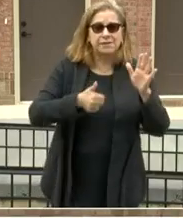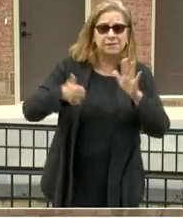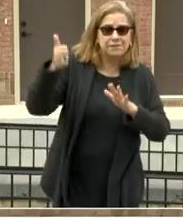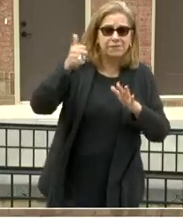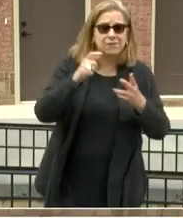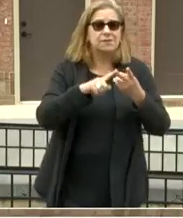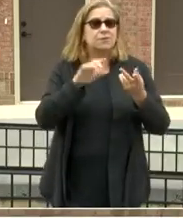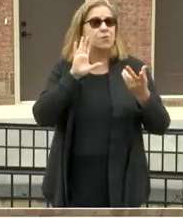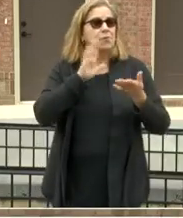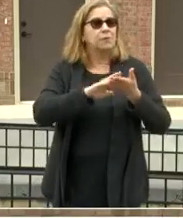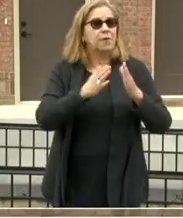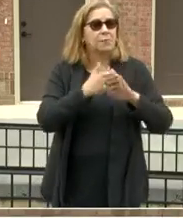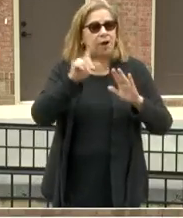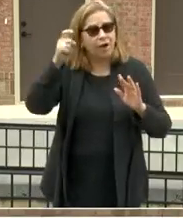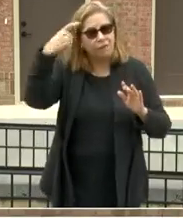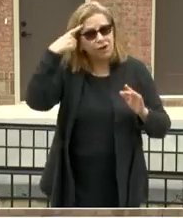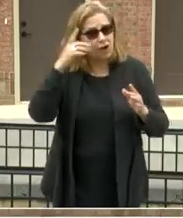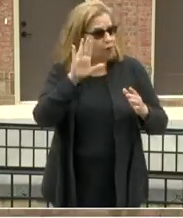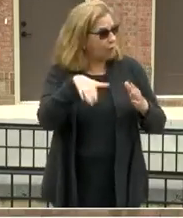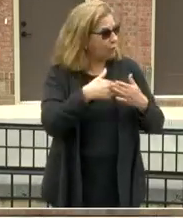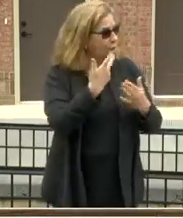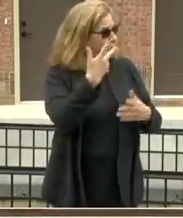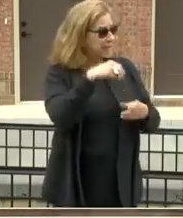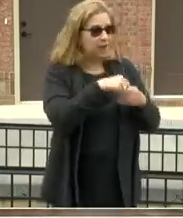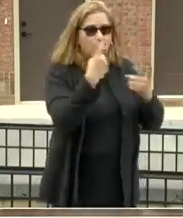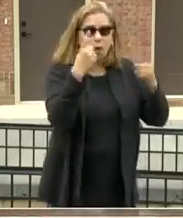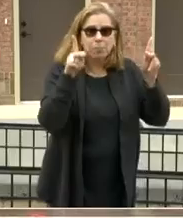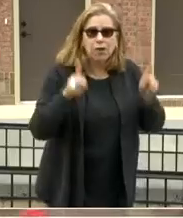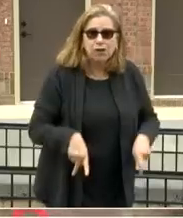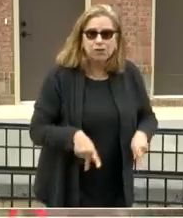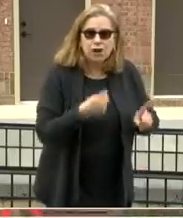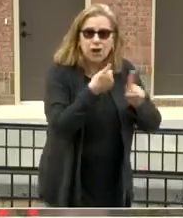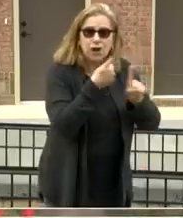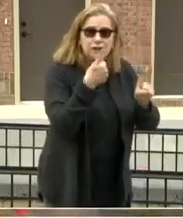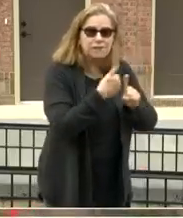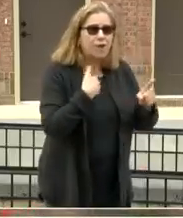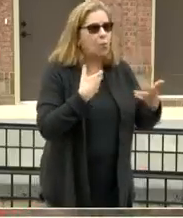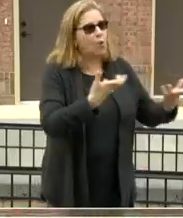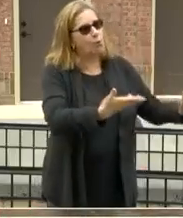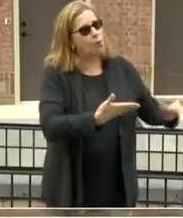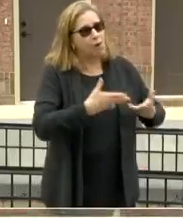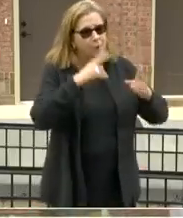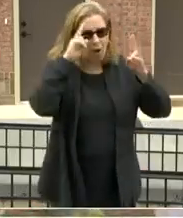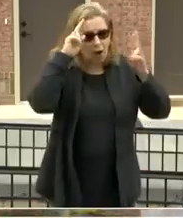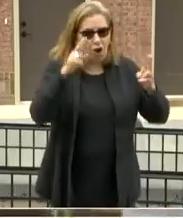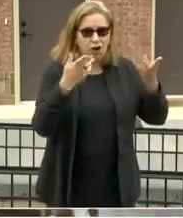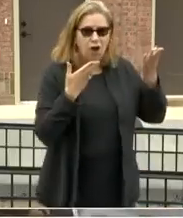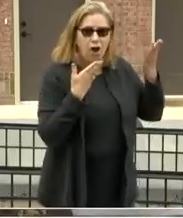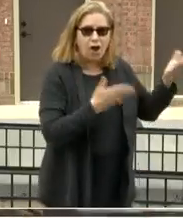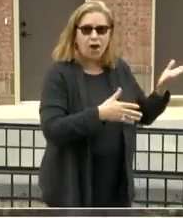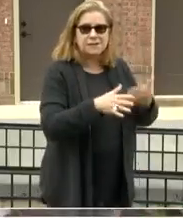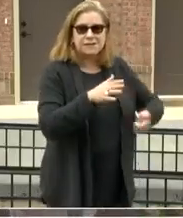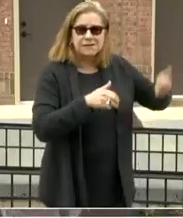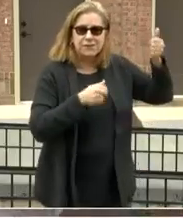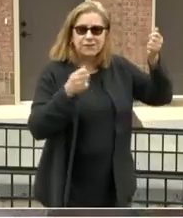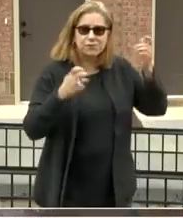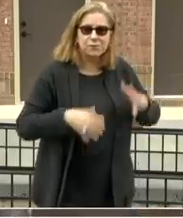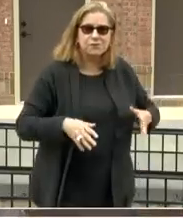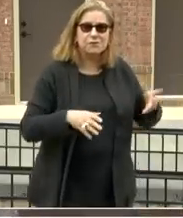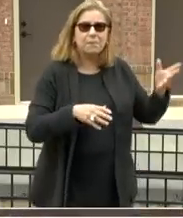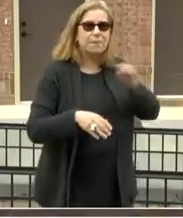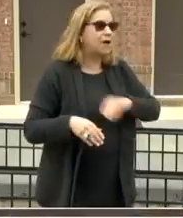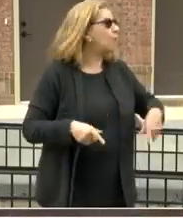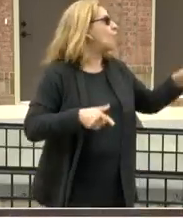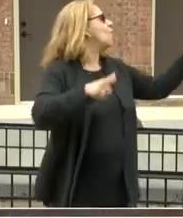without further ado, I want to welcome the Honorable Mayor, Executive Director, and Governor of Washington, D.C.,